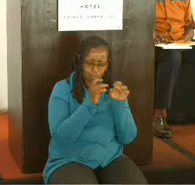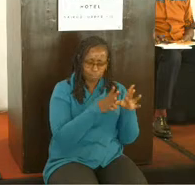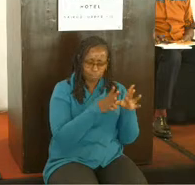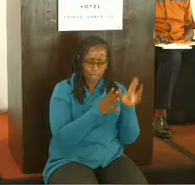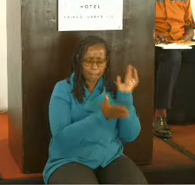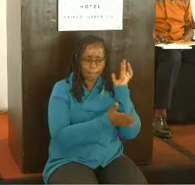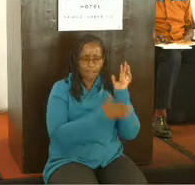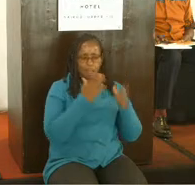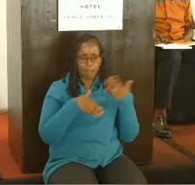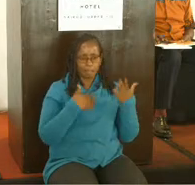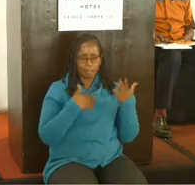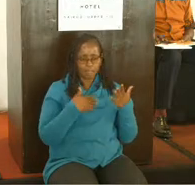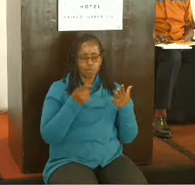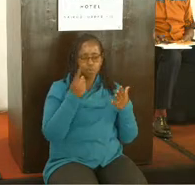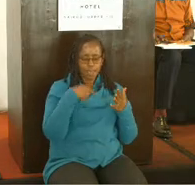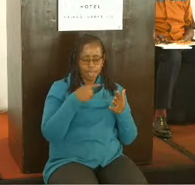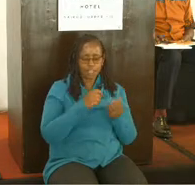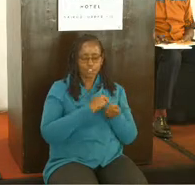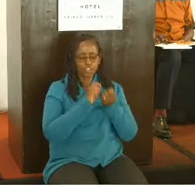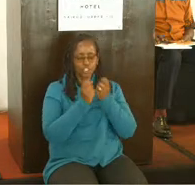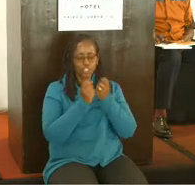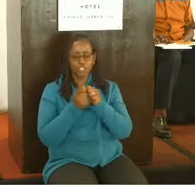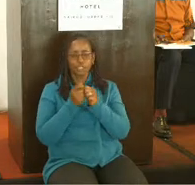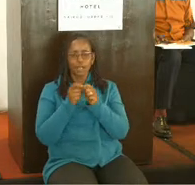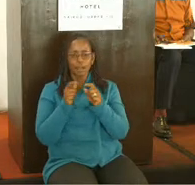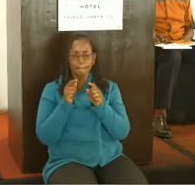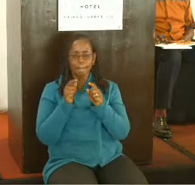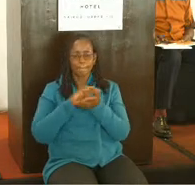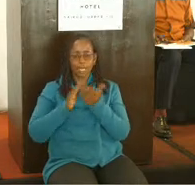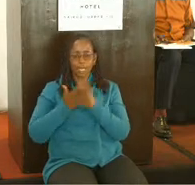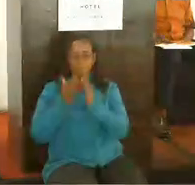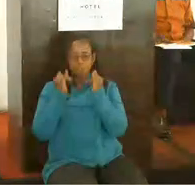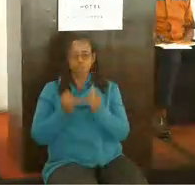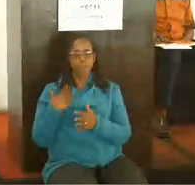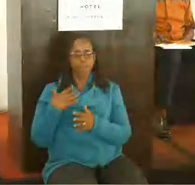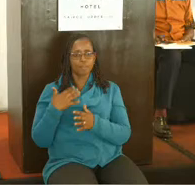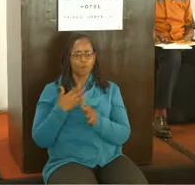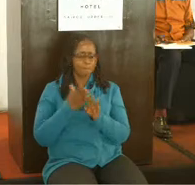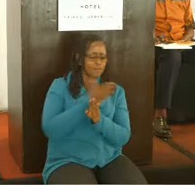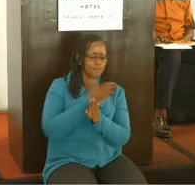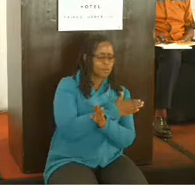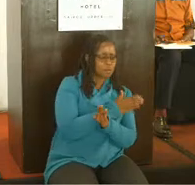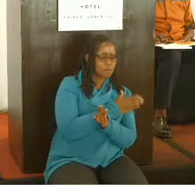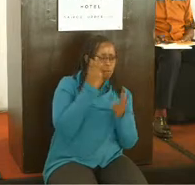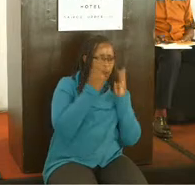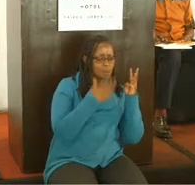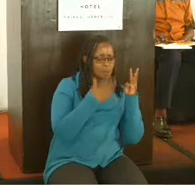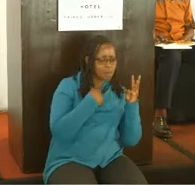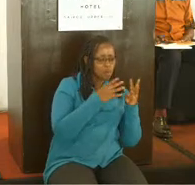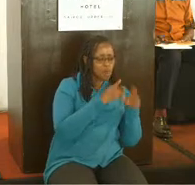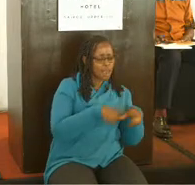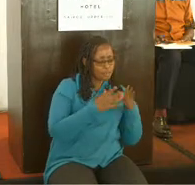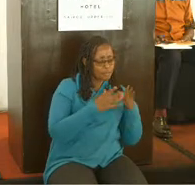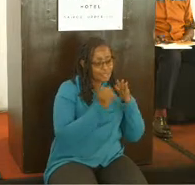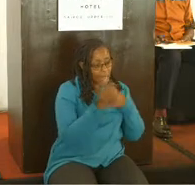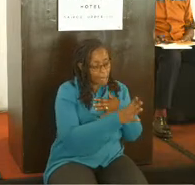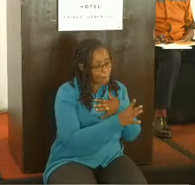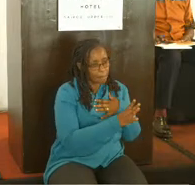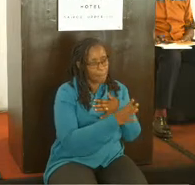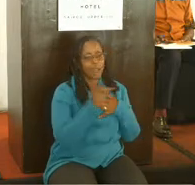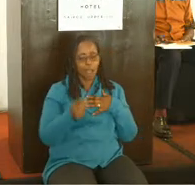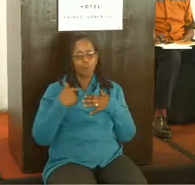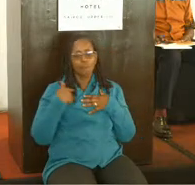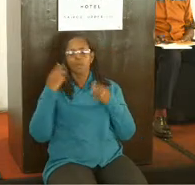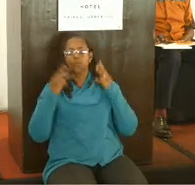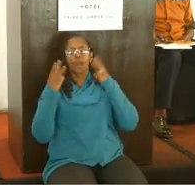and emerge as new people as people who before that I wasn't worried about the people living in the slum next to me now I